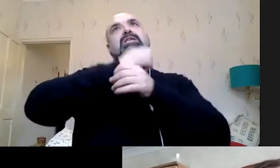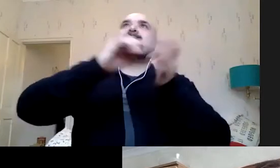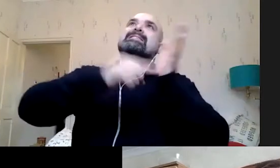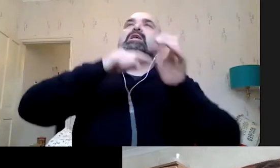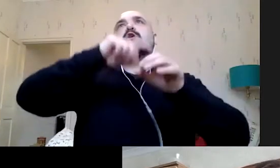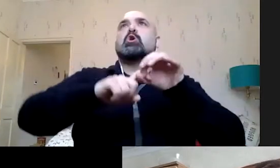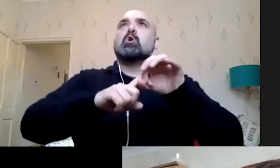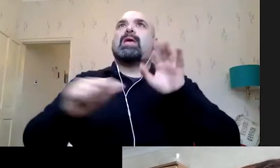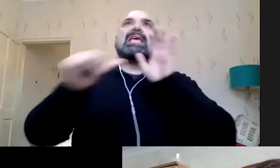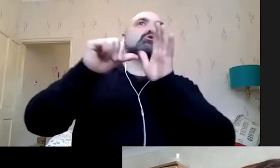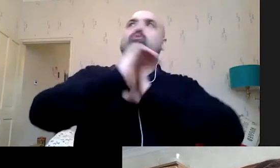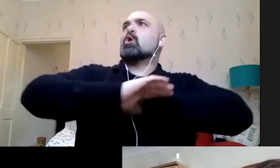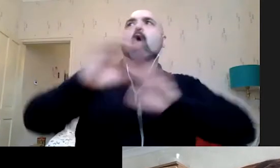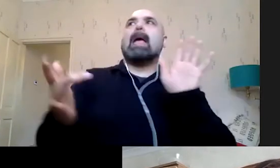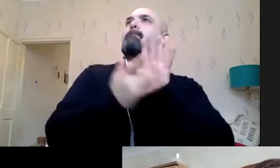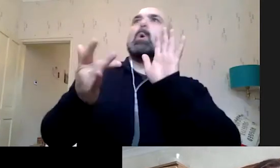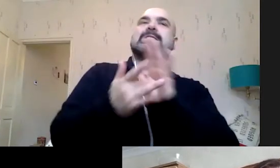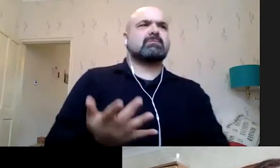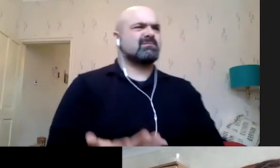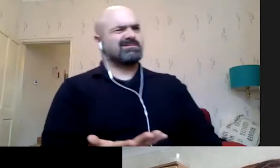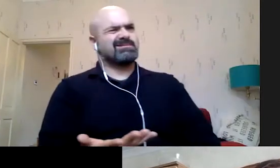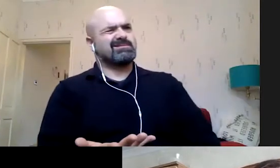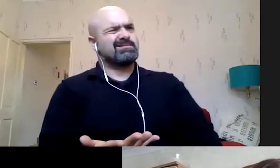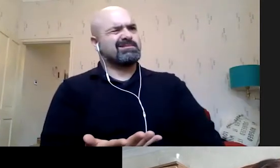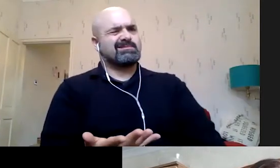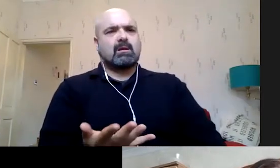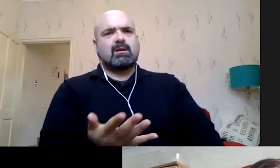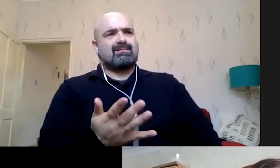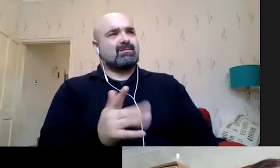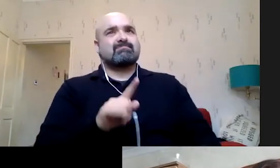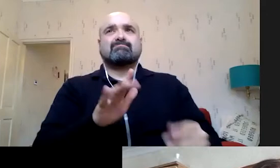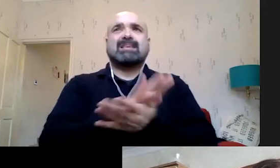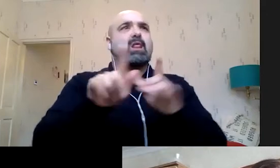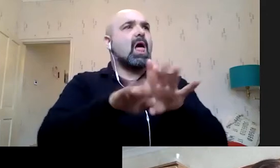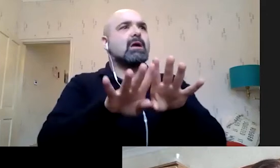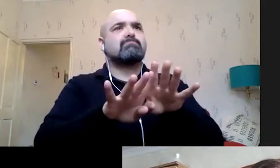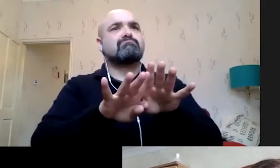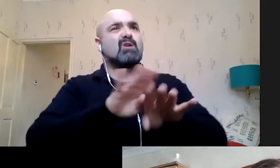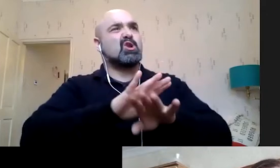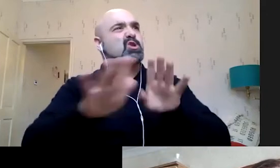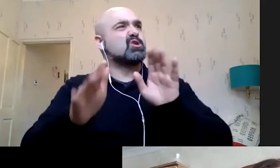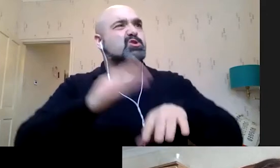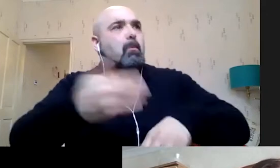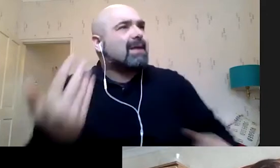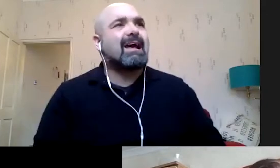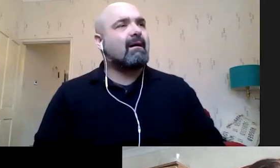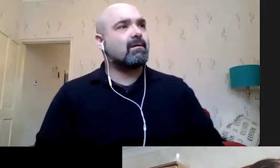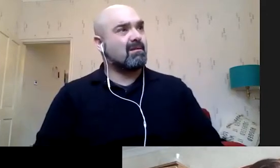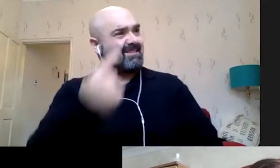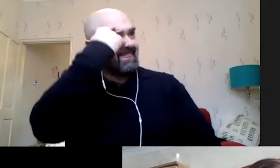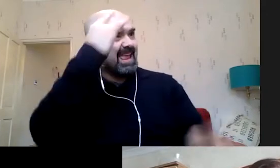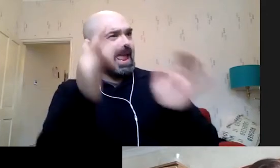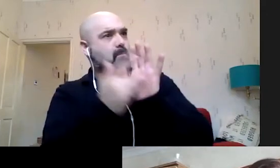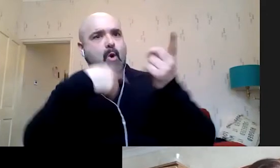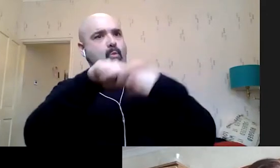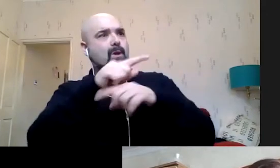important as perhaps, you know, we would like to see them be, as if that didn't matter much. Do you think it's really important that we don't let people